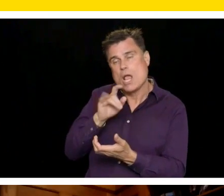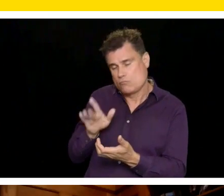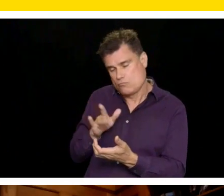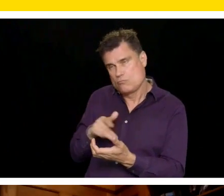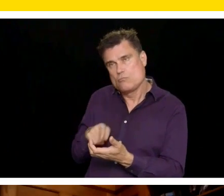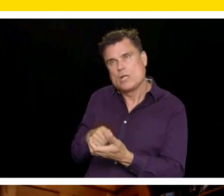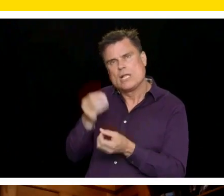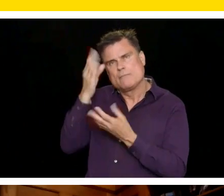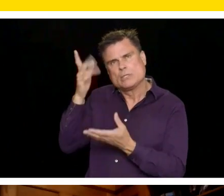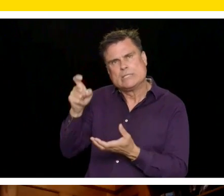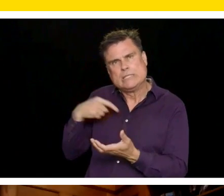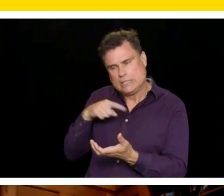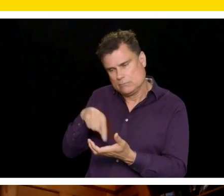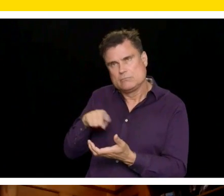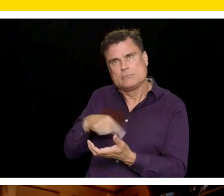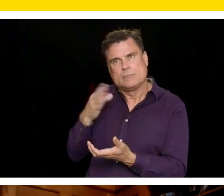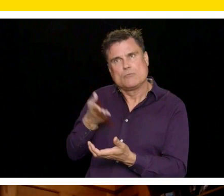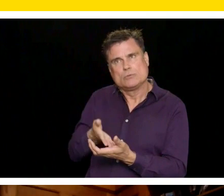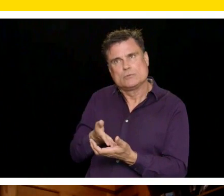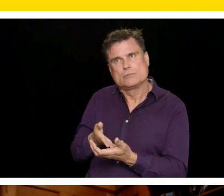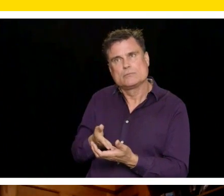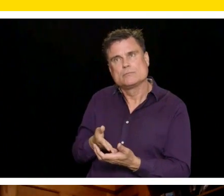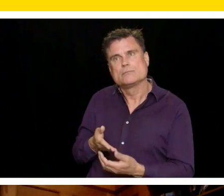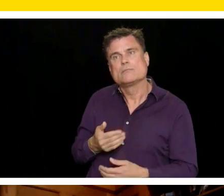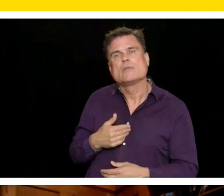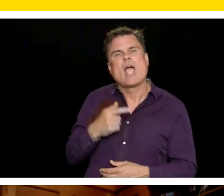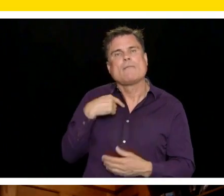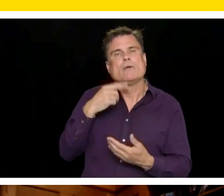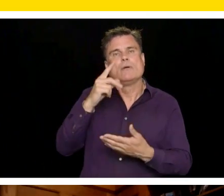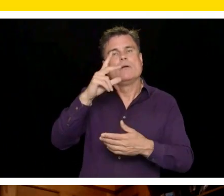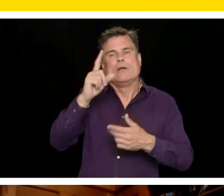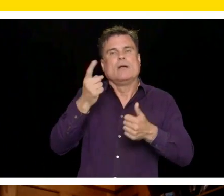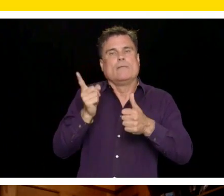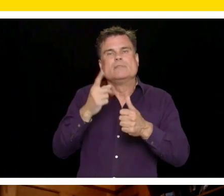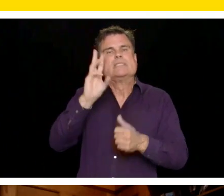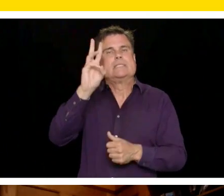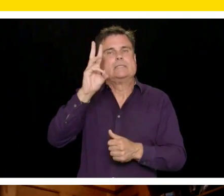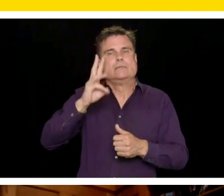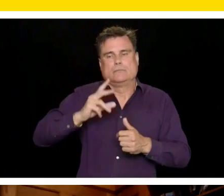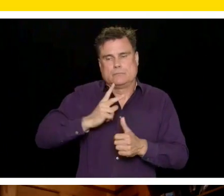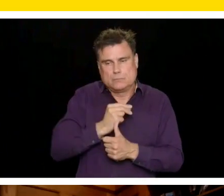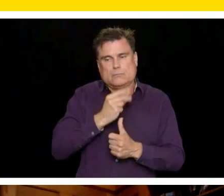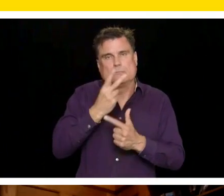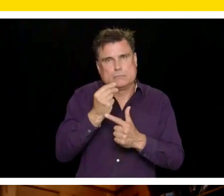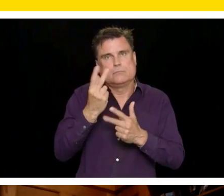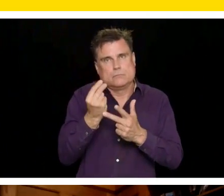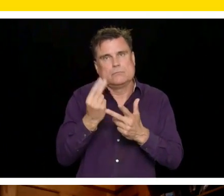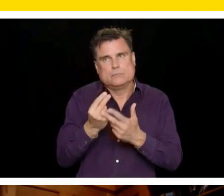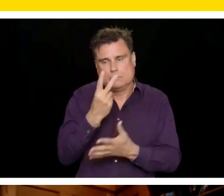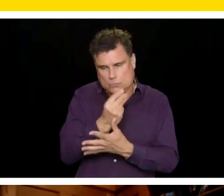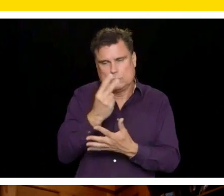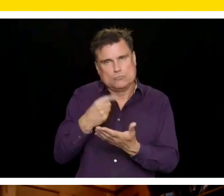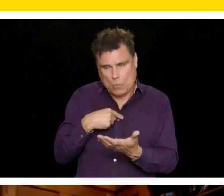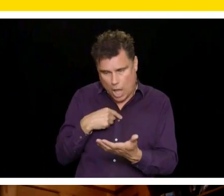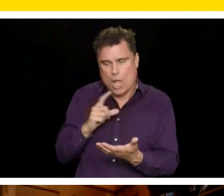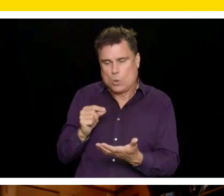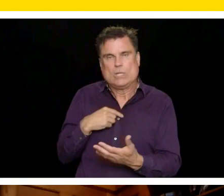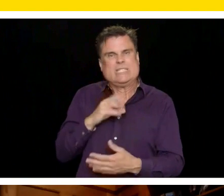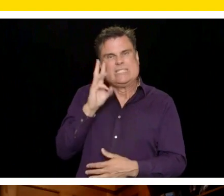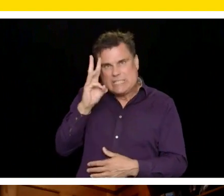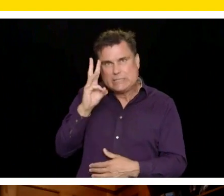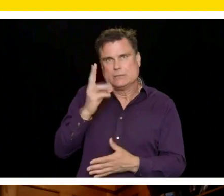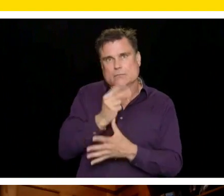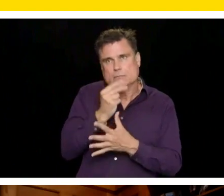and procedures to keep your workers and your customers healthy and safe. And then to play off of too, what Minister said about the COVID support service here at Small Business